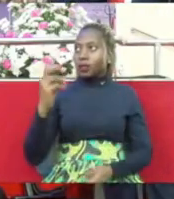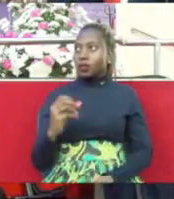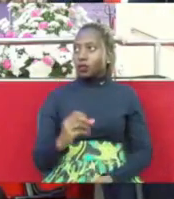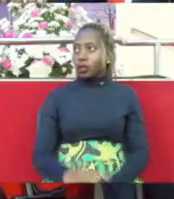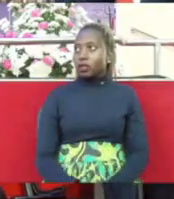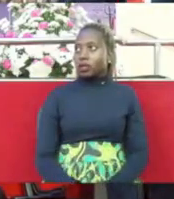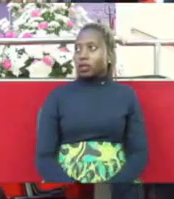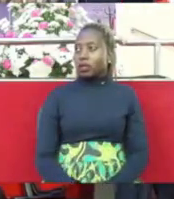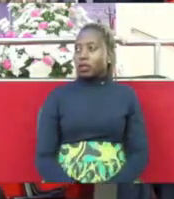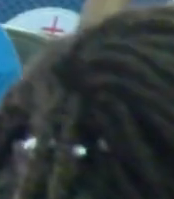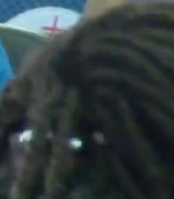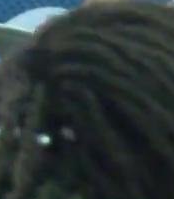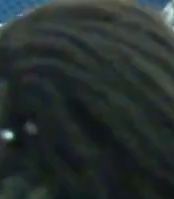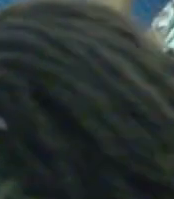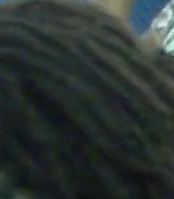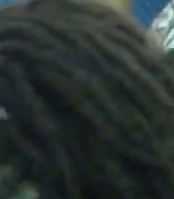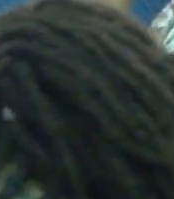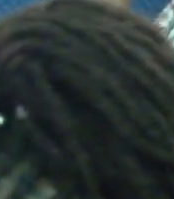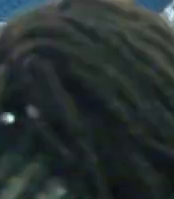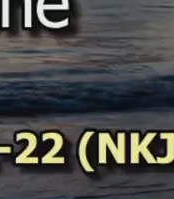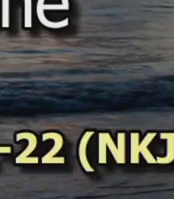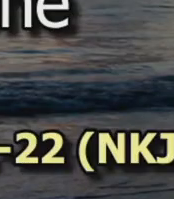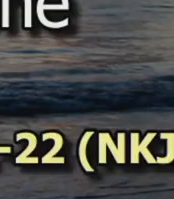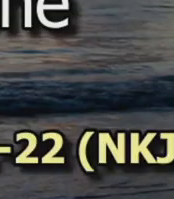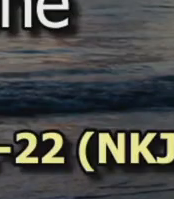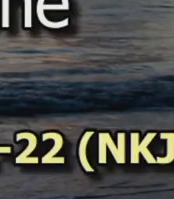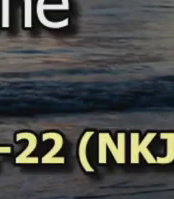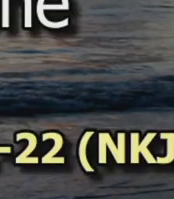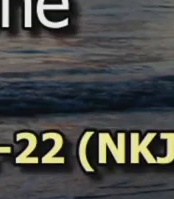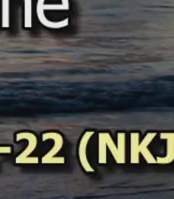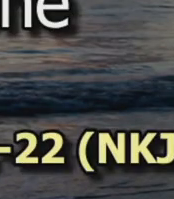Chapter 3, verse 11 to 20. Mstari wa 11 hadi 20.